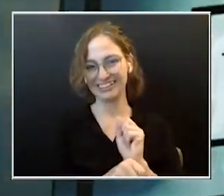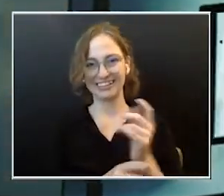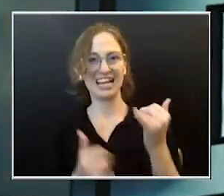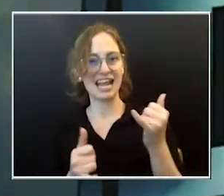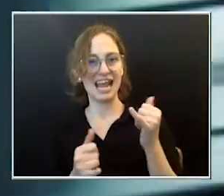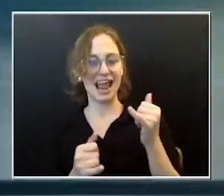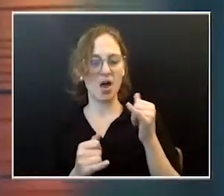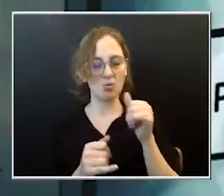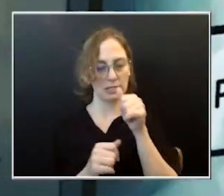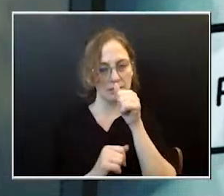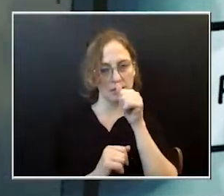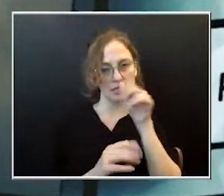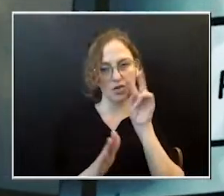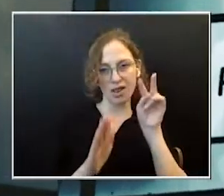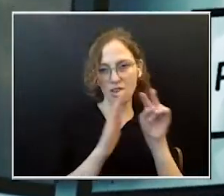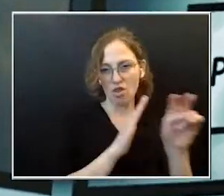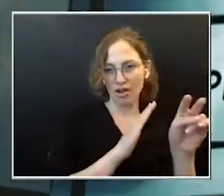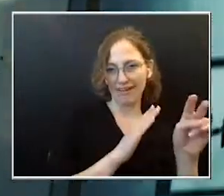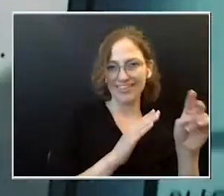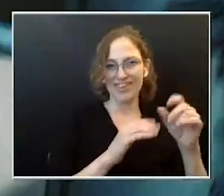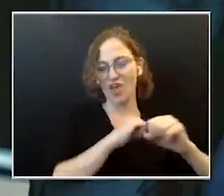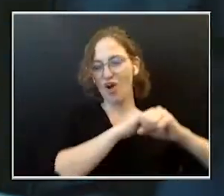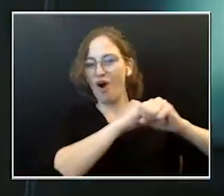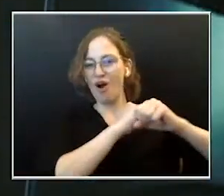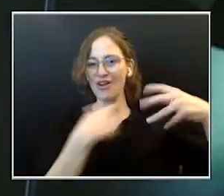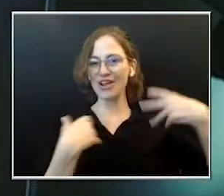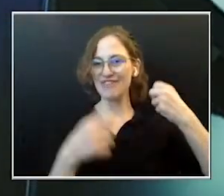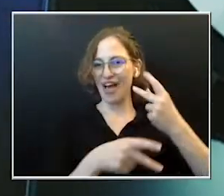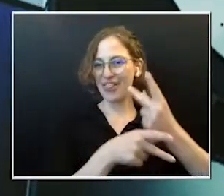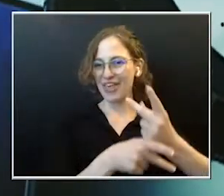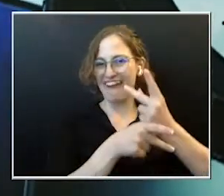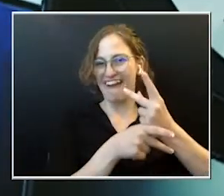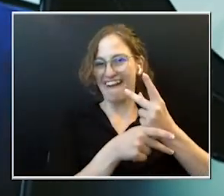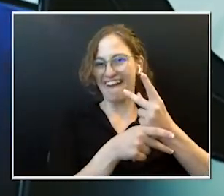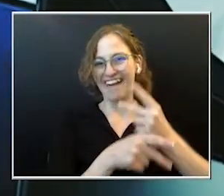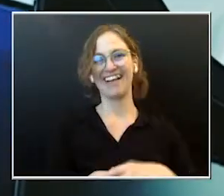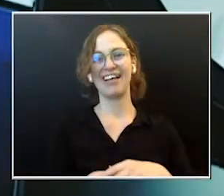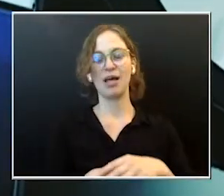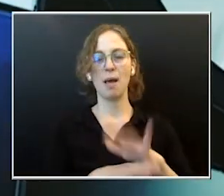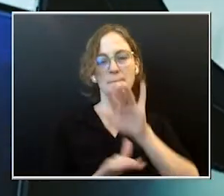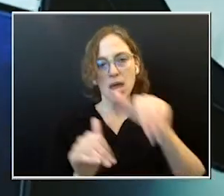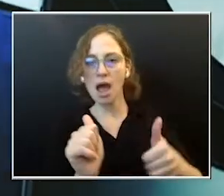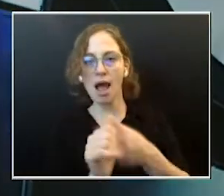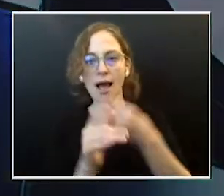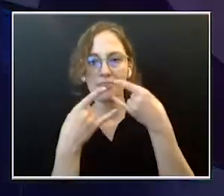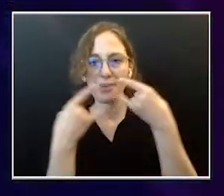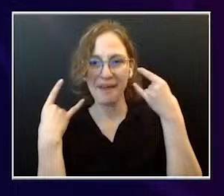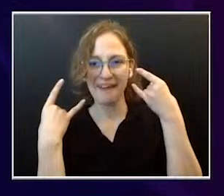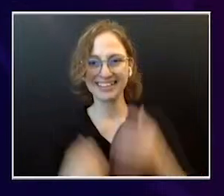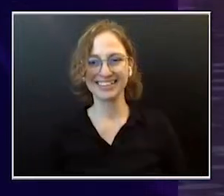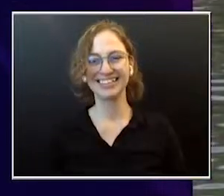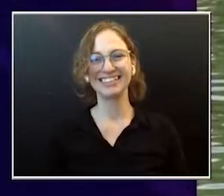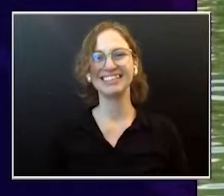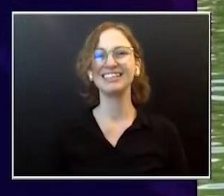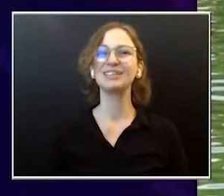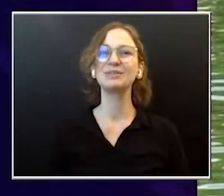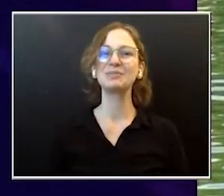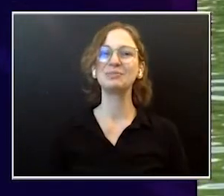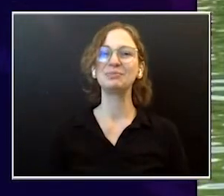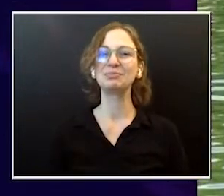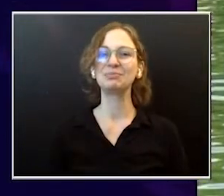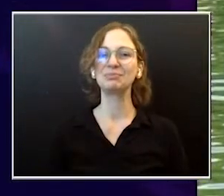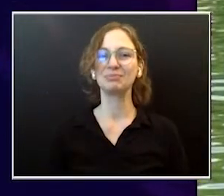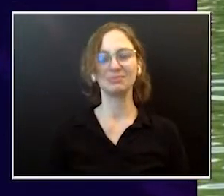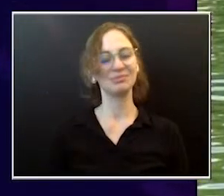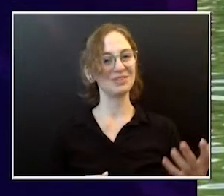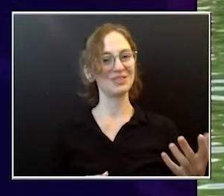the University of Kansas Health System. Let's go behind the mask. We are taking you behind the mask,